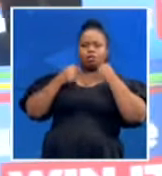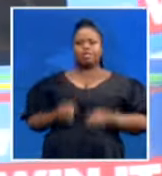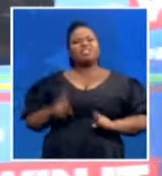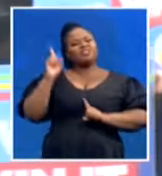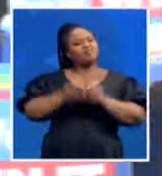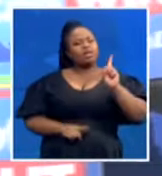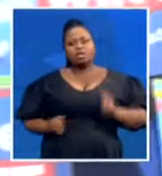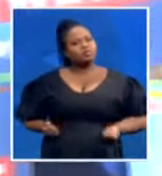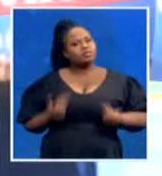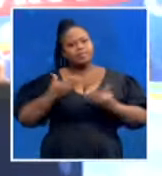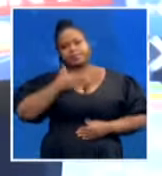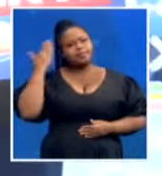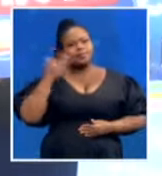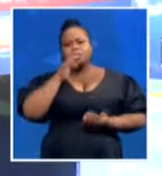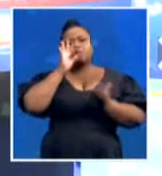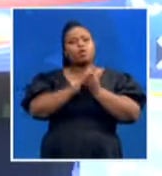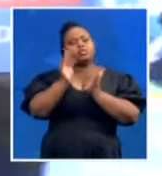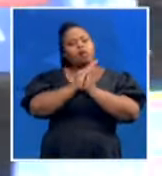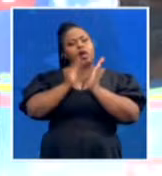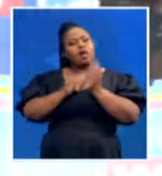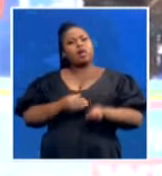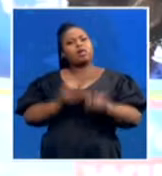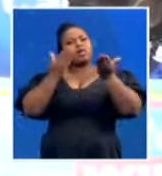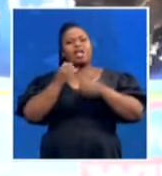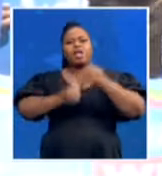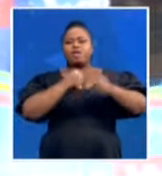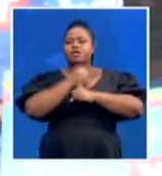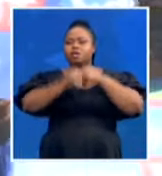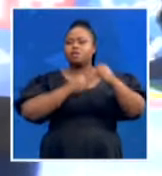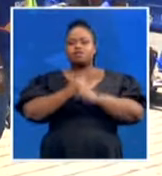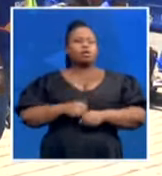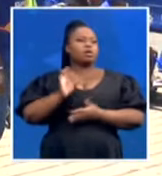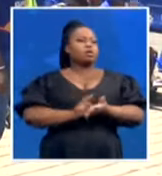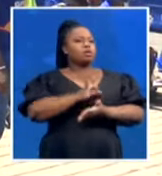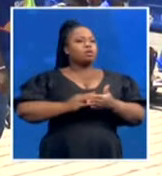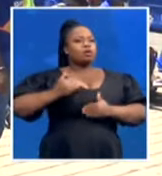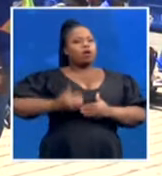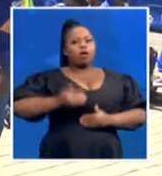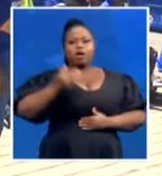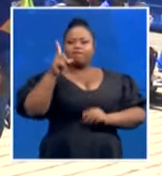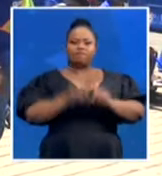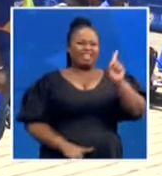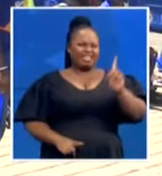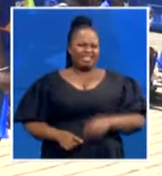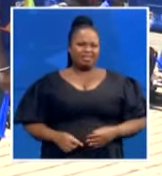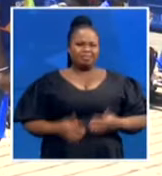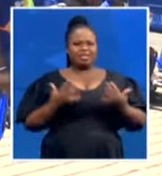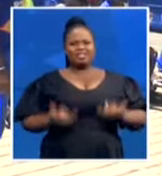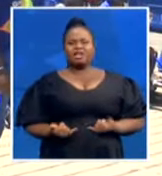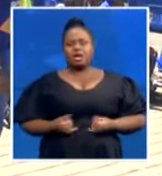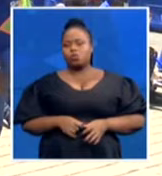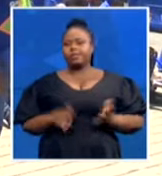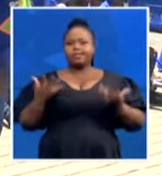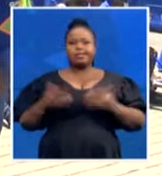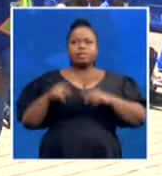they make year after year, election after election, and dupe us into blind loyalty. We stopped doing that a